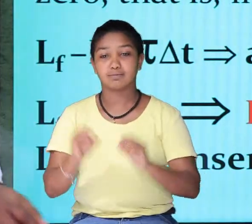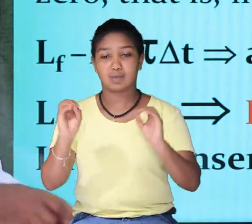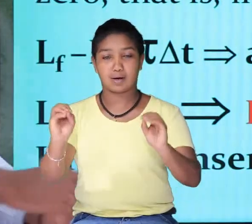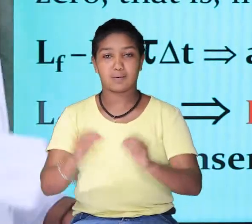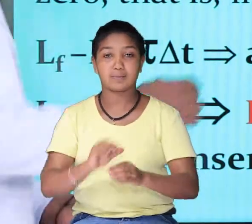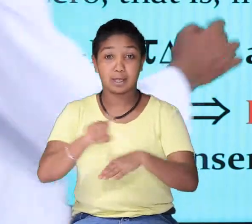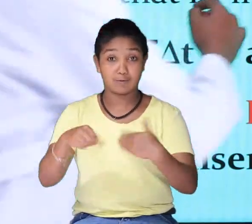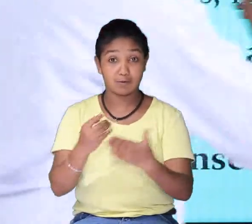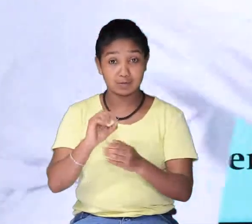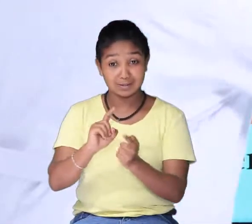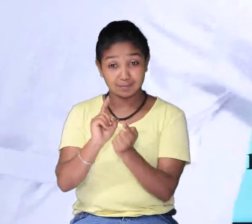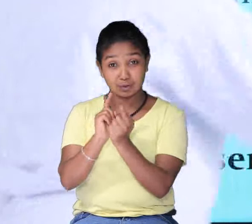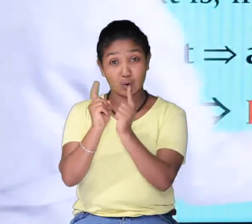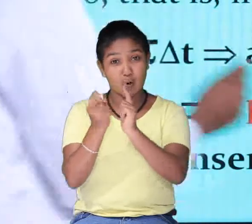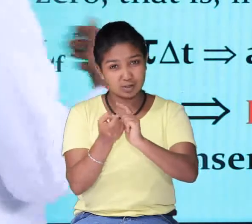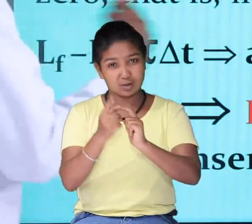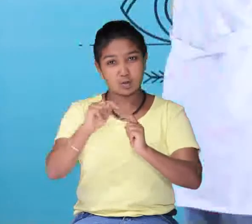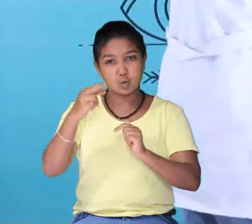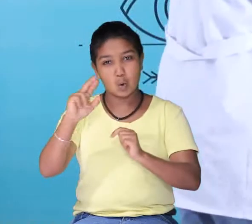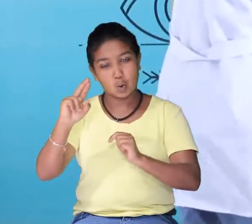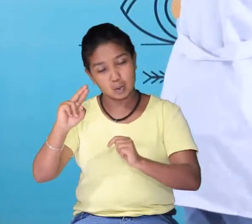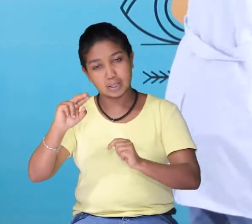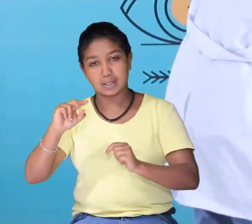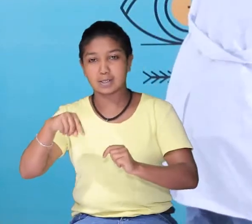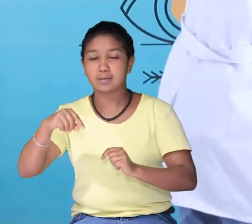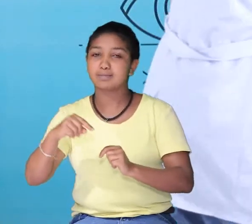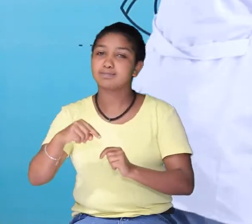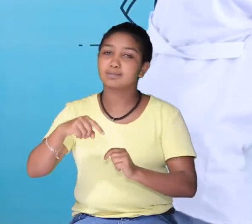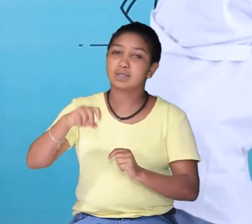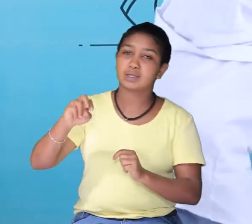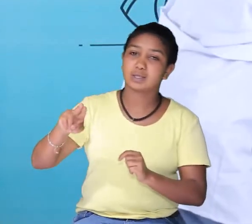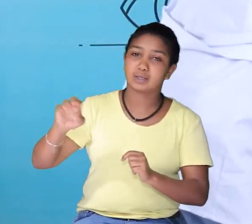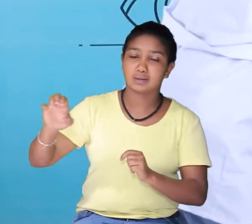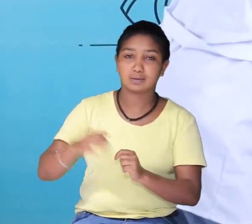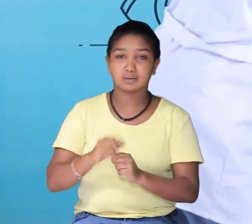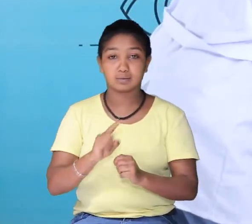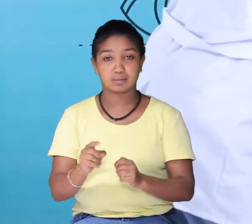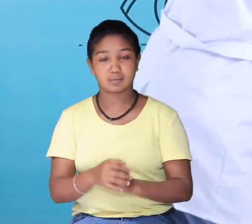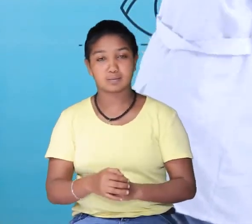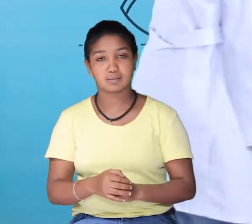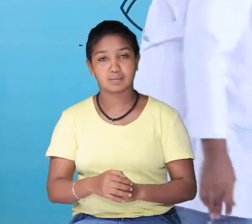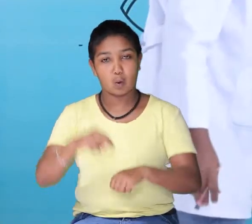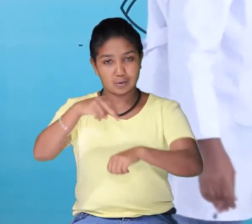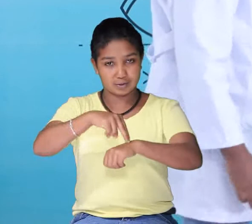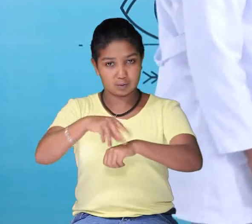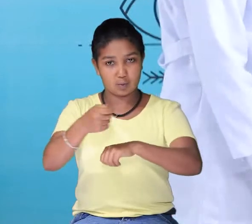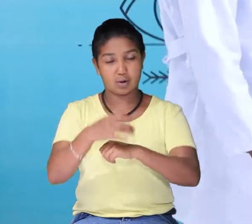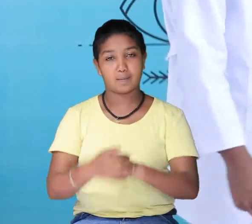0. So if torque is 0 on a given system, therefore angular momentum remains